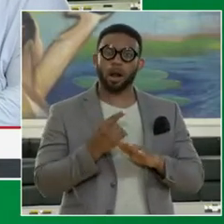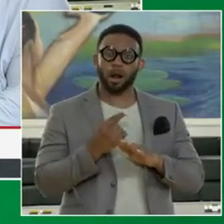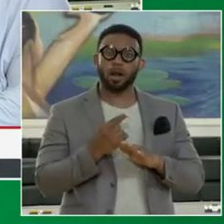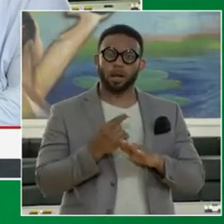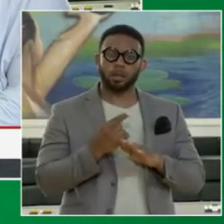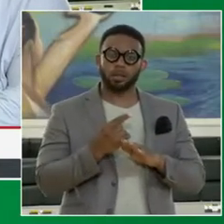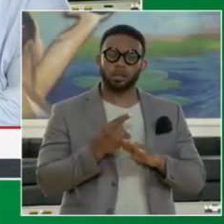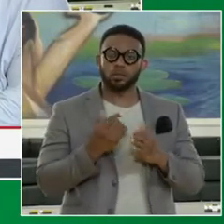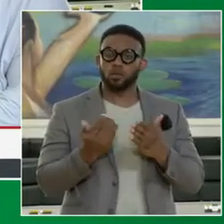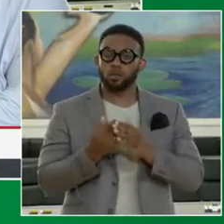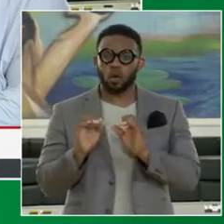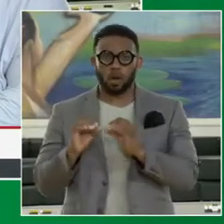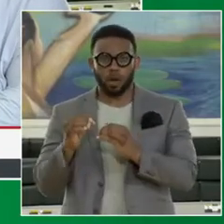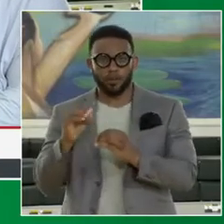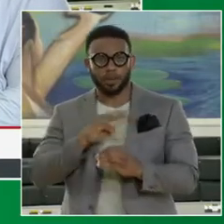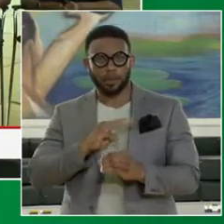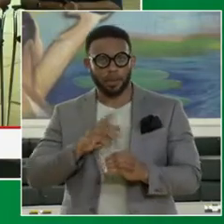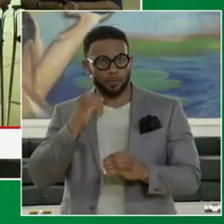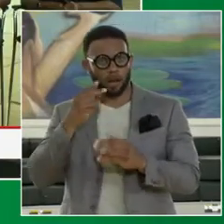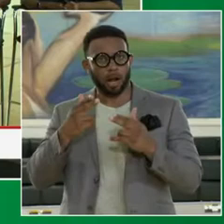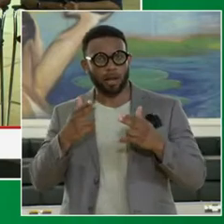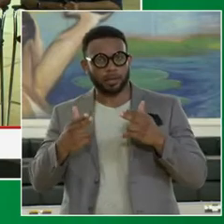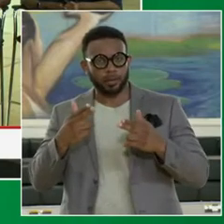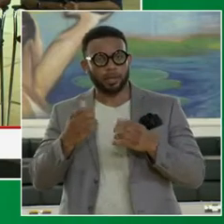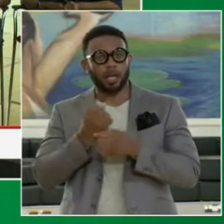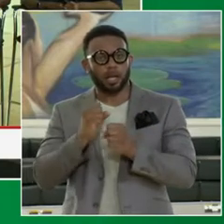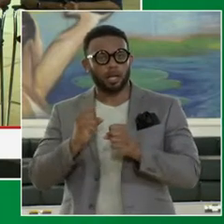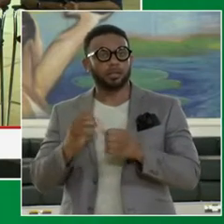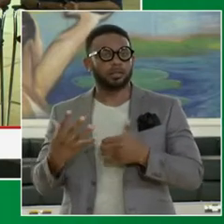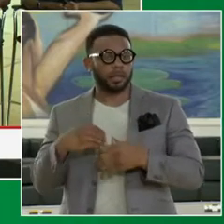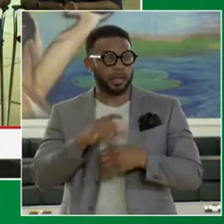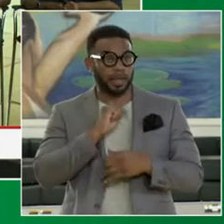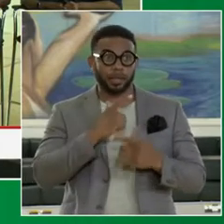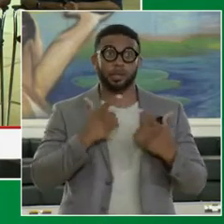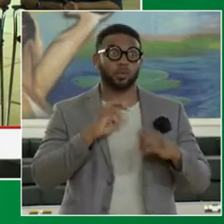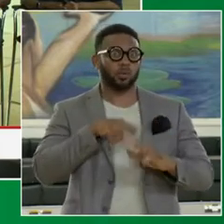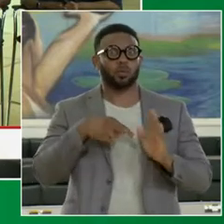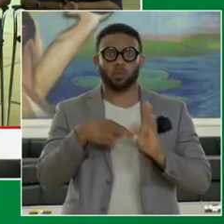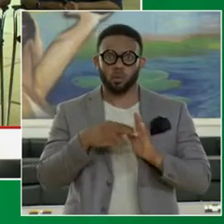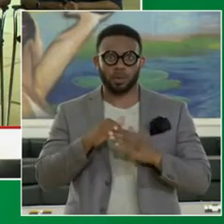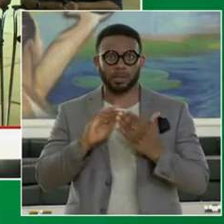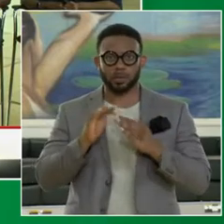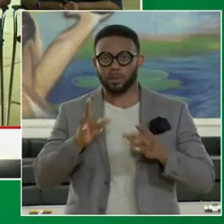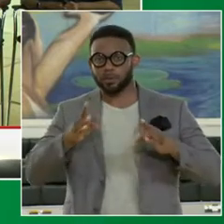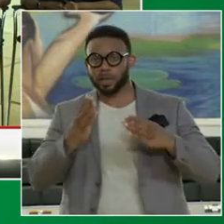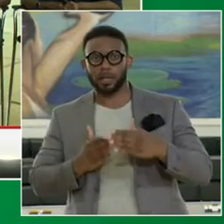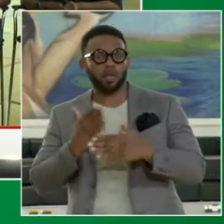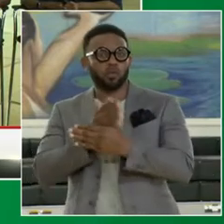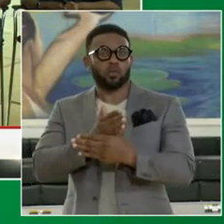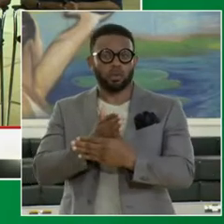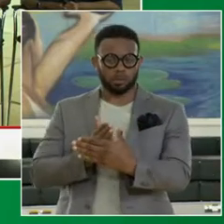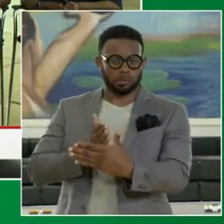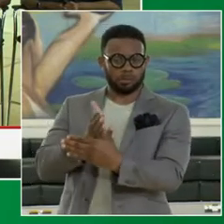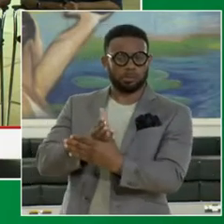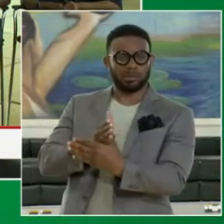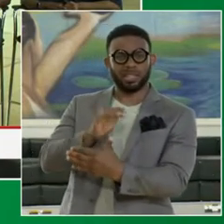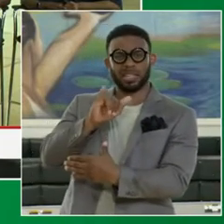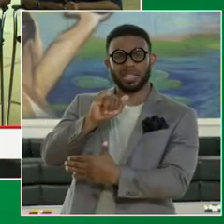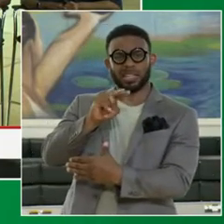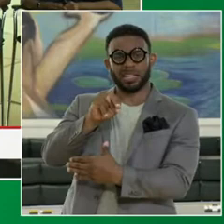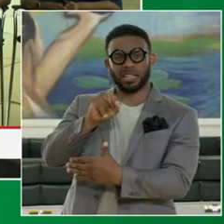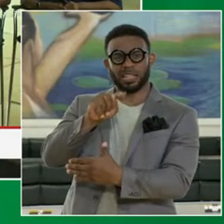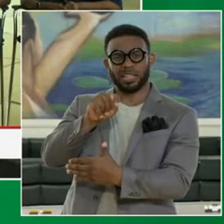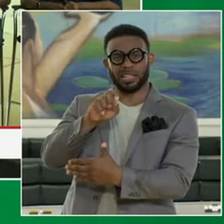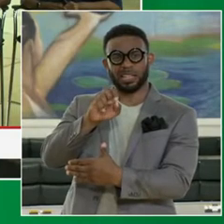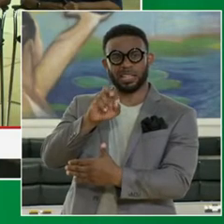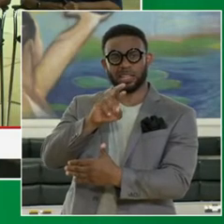office, our Office of Neighborhood Safety and Engagement. And he's got a huge role in the city with violence interruption, running our Pathways program, and